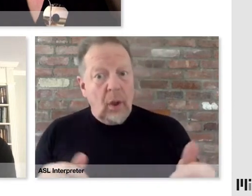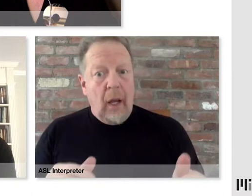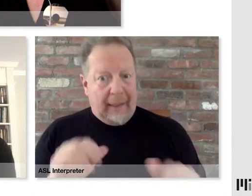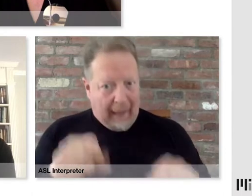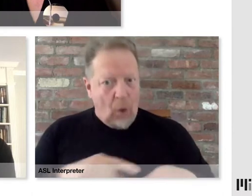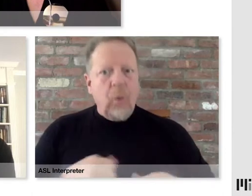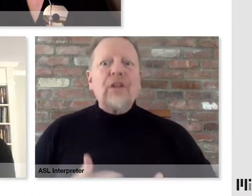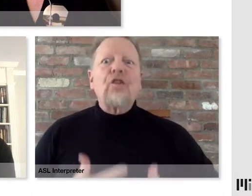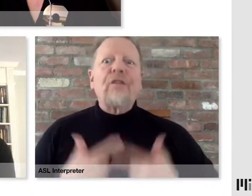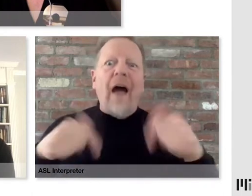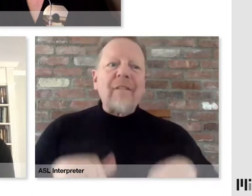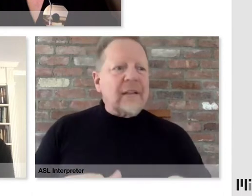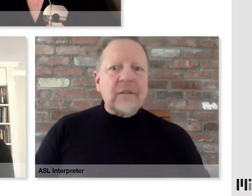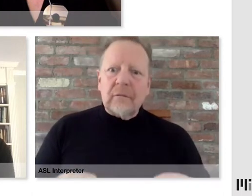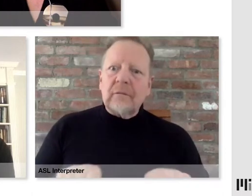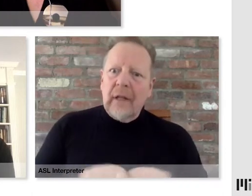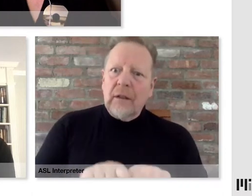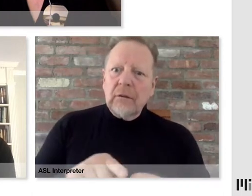globe?